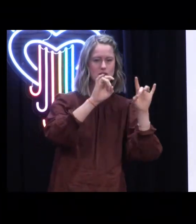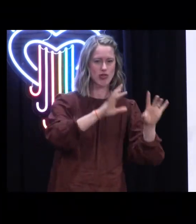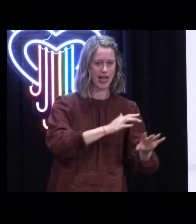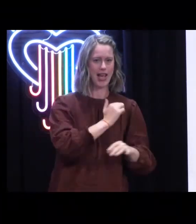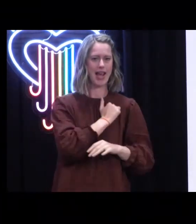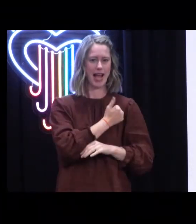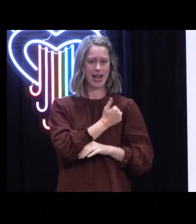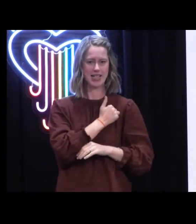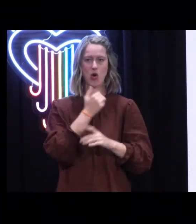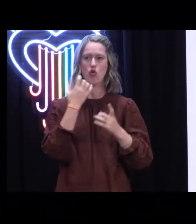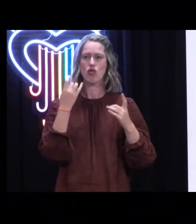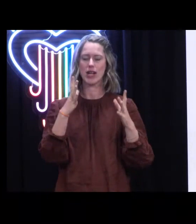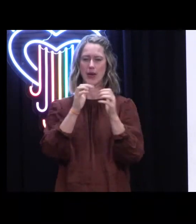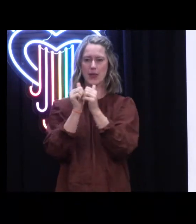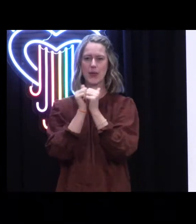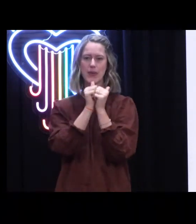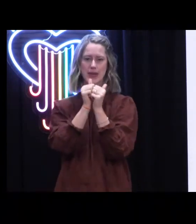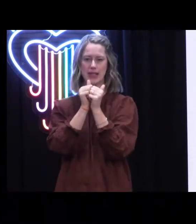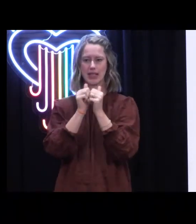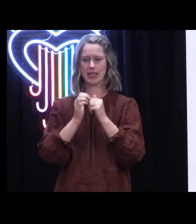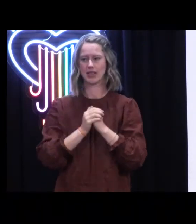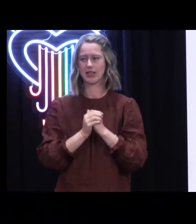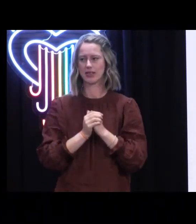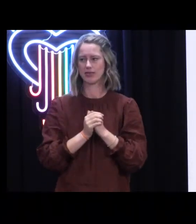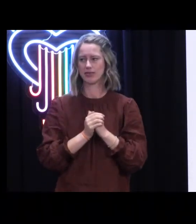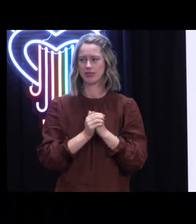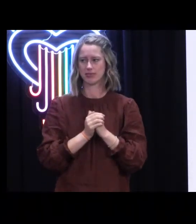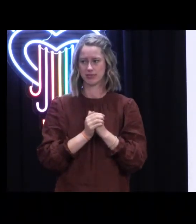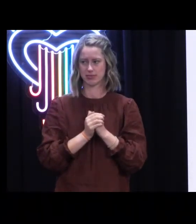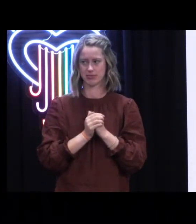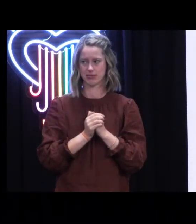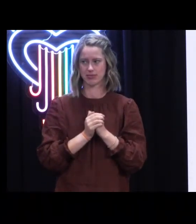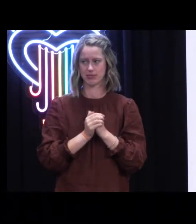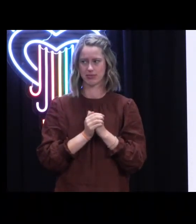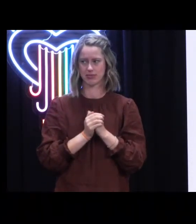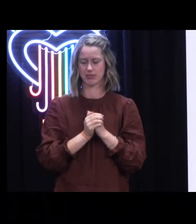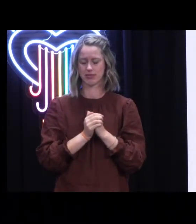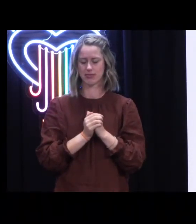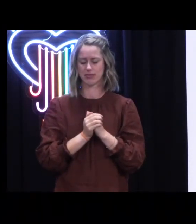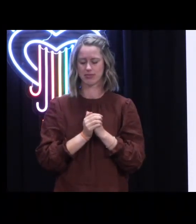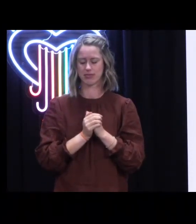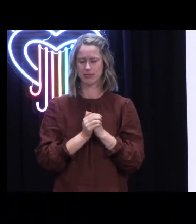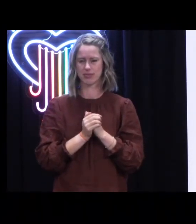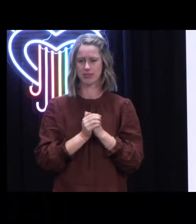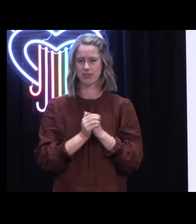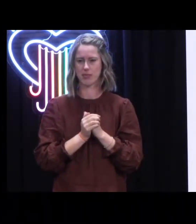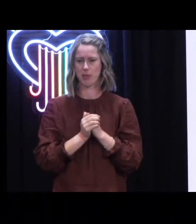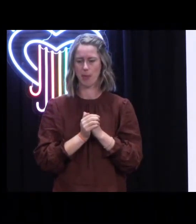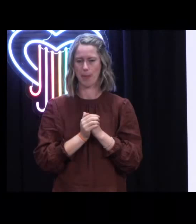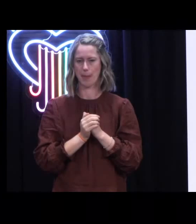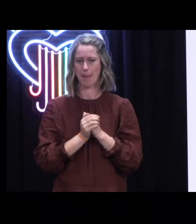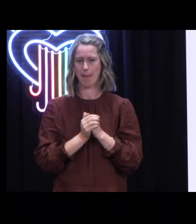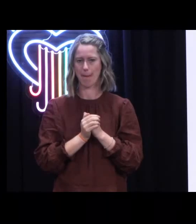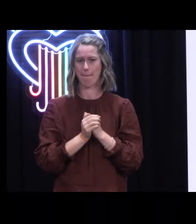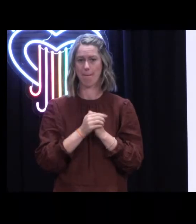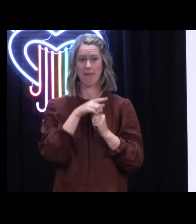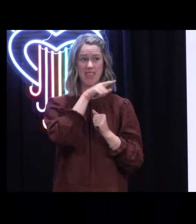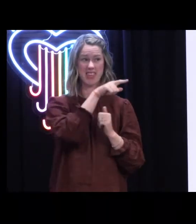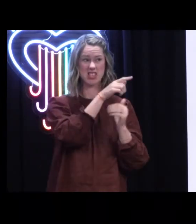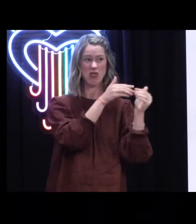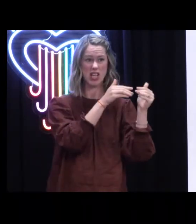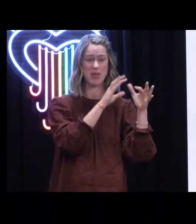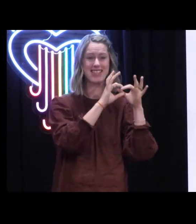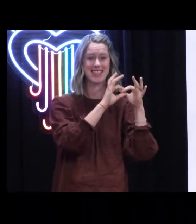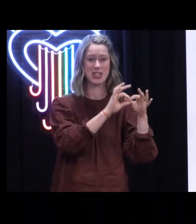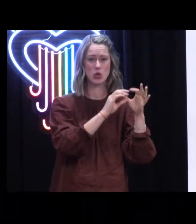diminish the existence of that arrangement. The one thing I'd say is that again, the centrepiece, the anchor of this arrangement